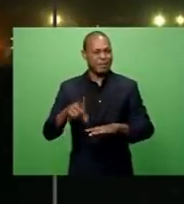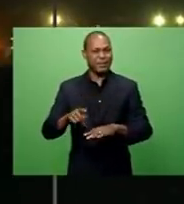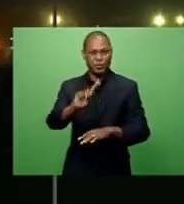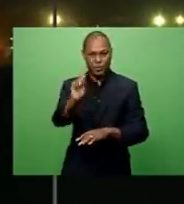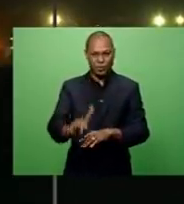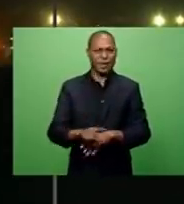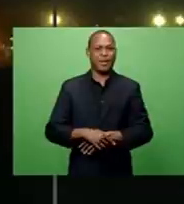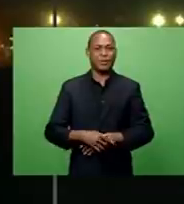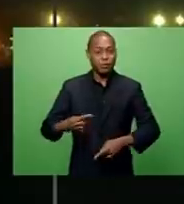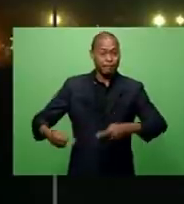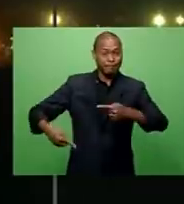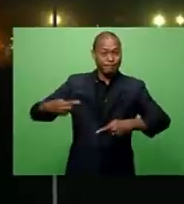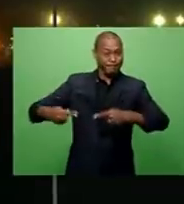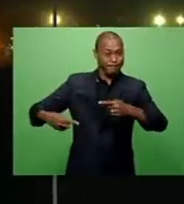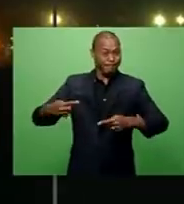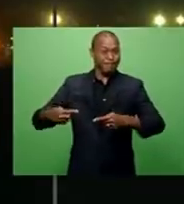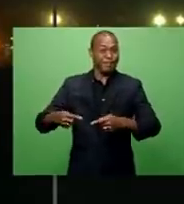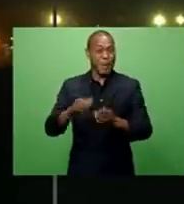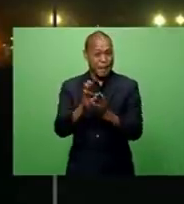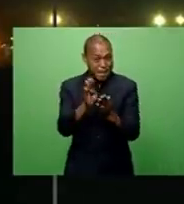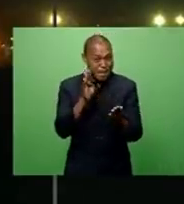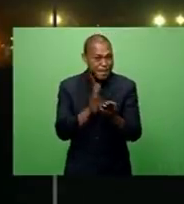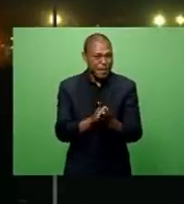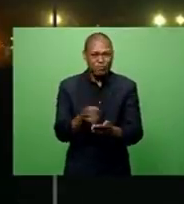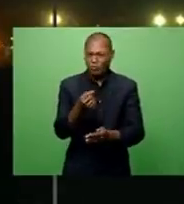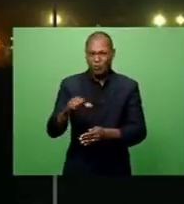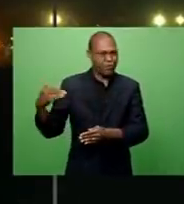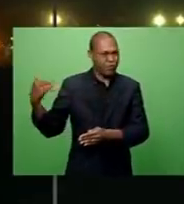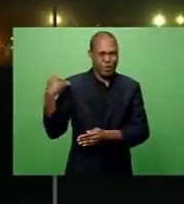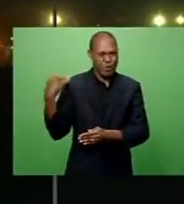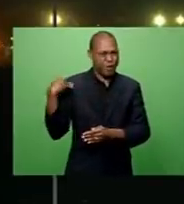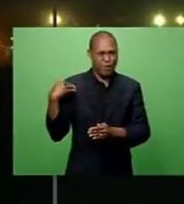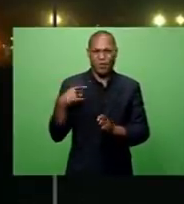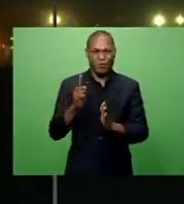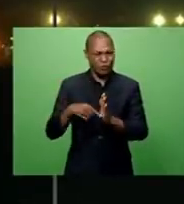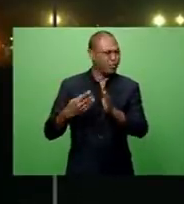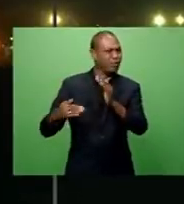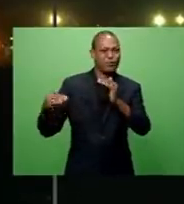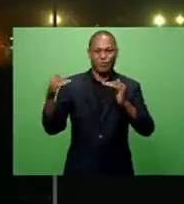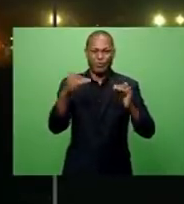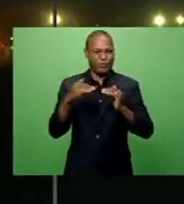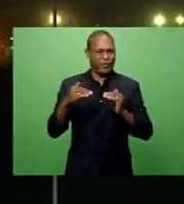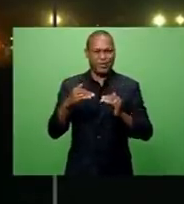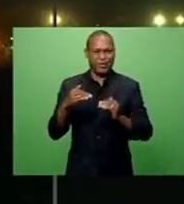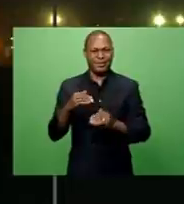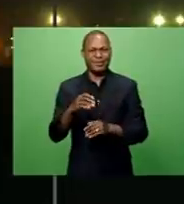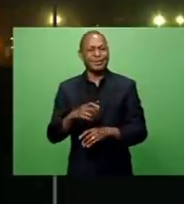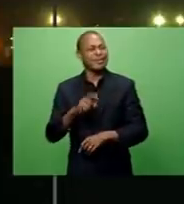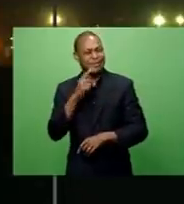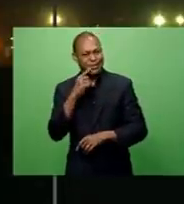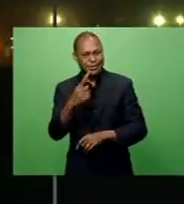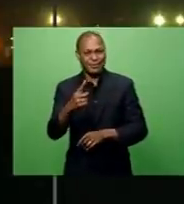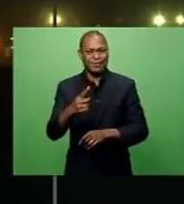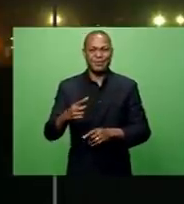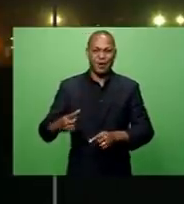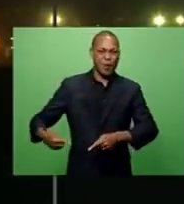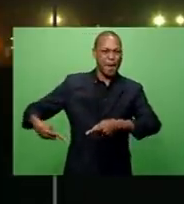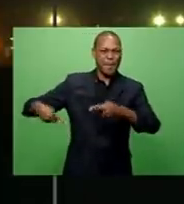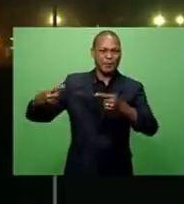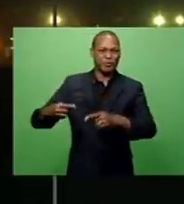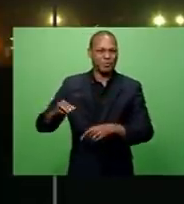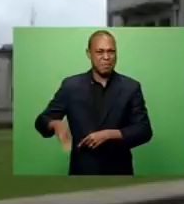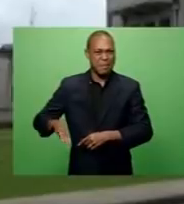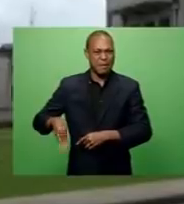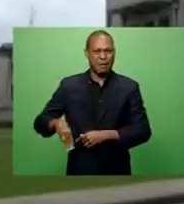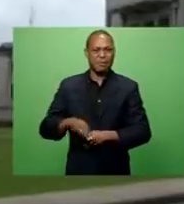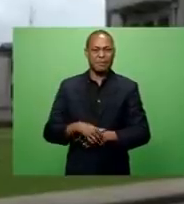said there is no evidence that there will be interference in the judiciary as claimed by opposition MP Nico Nawaikula. Pranita Prakash